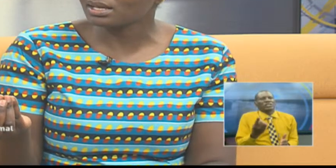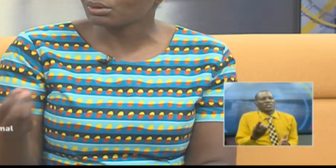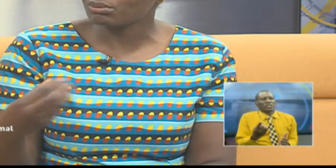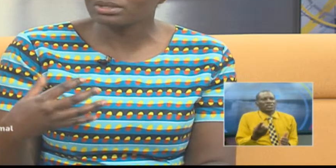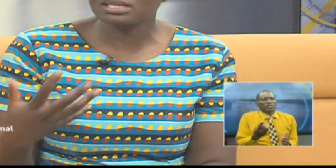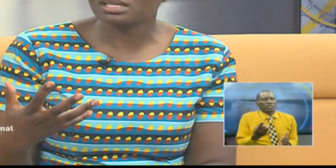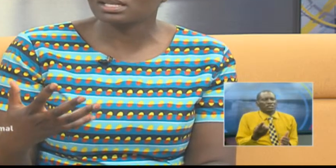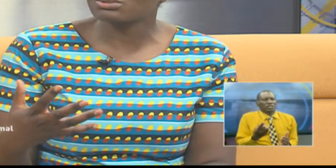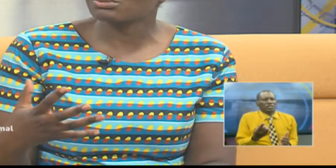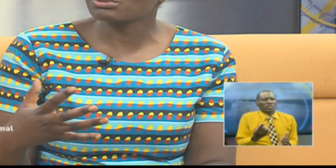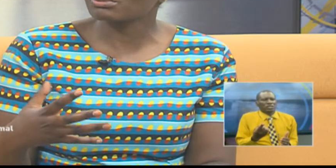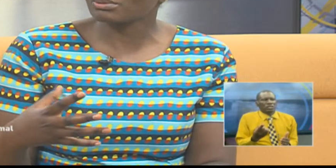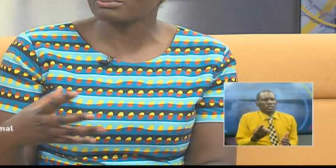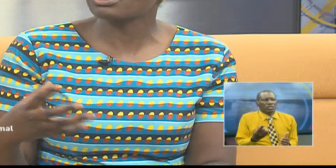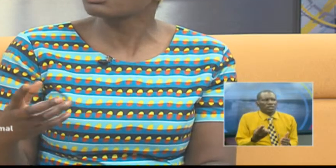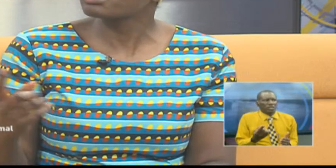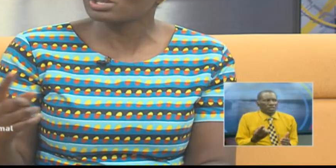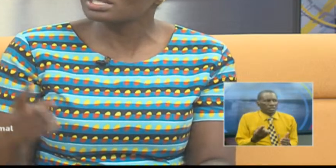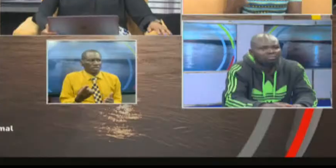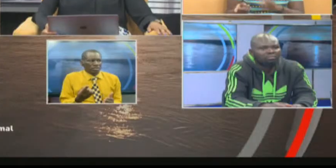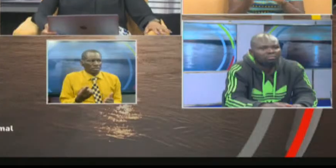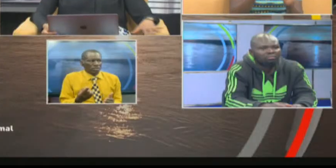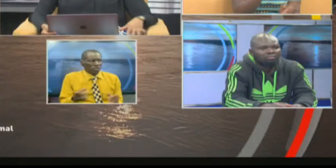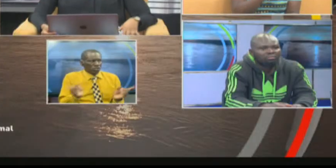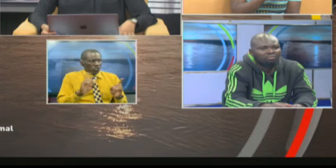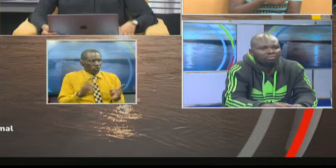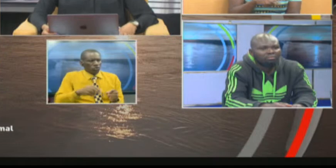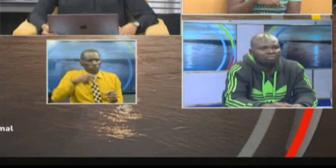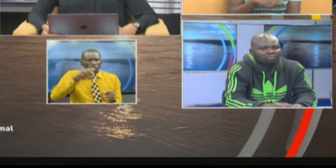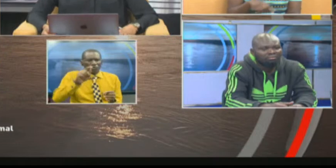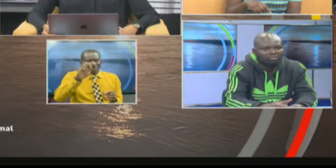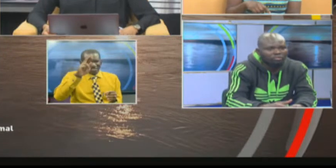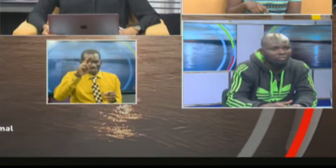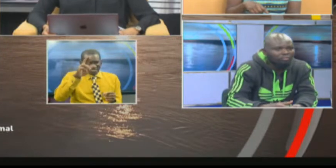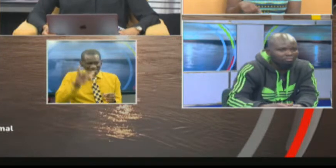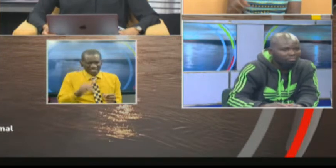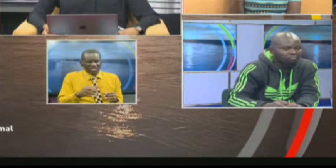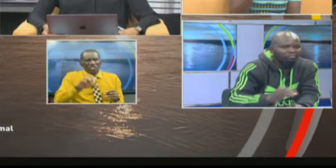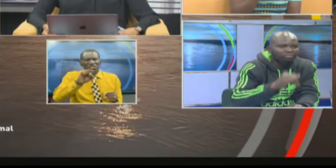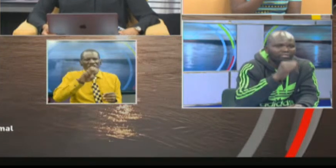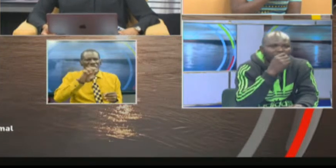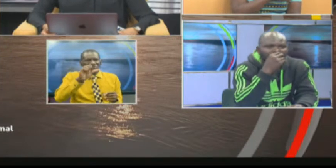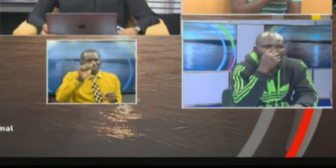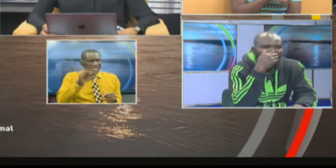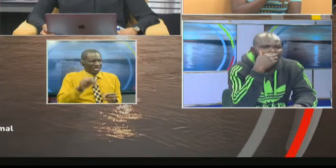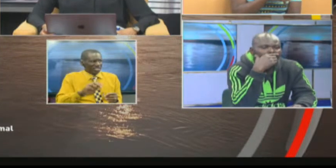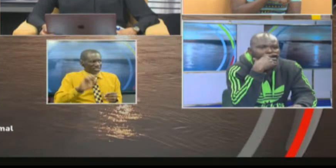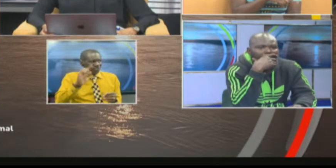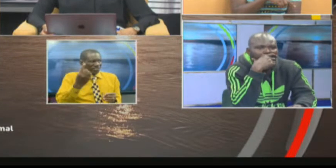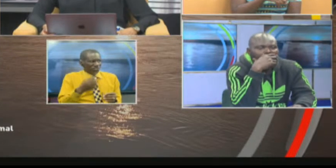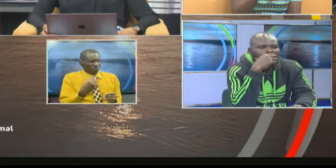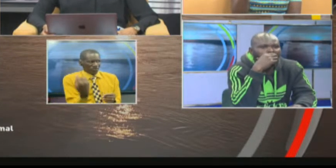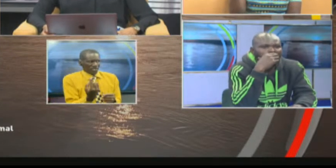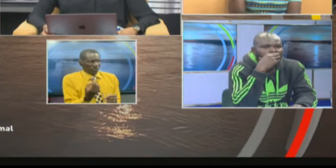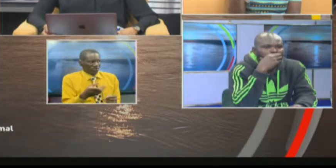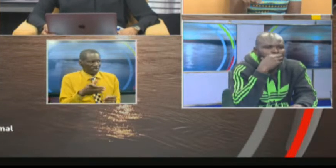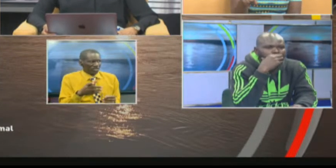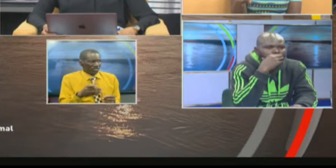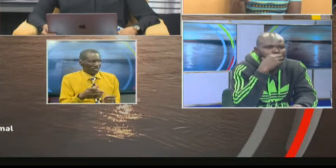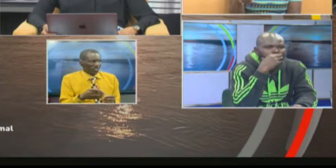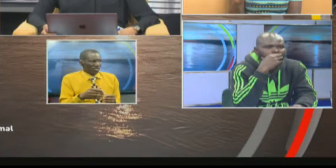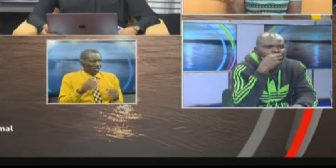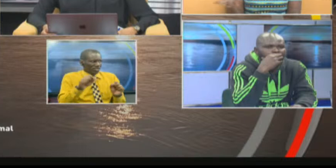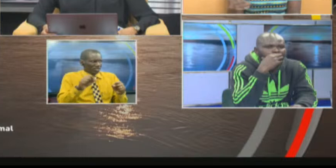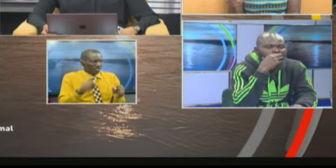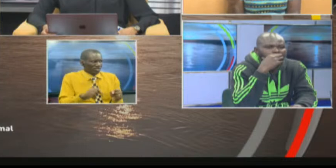Kate? Yeah, what she Purity. said. Not Purity, the other one was... Suzanne. No, the one who was just alone. That girl was... Yes, moving with yes,